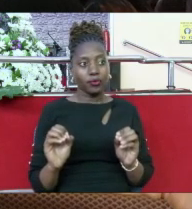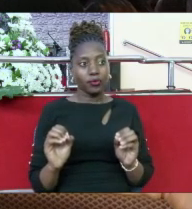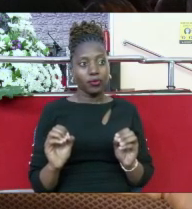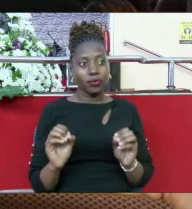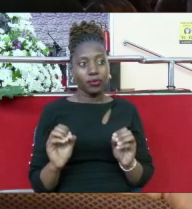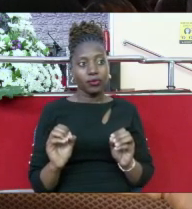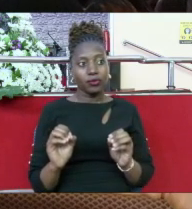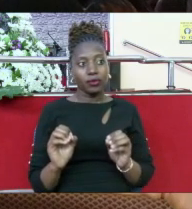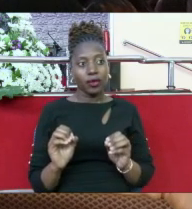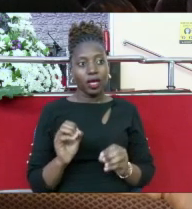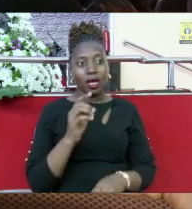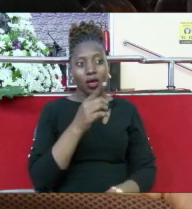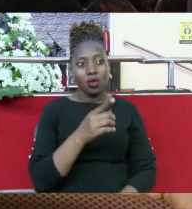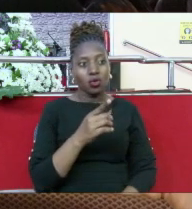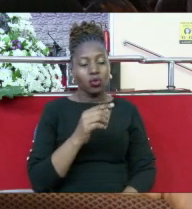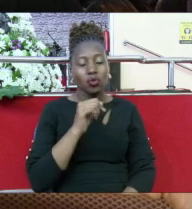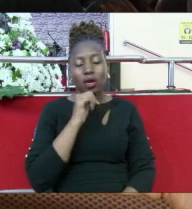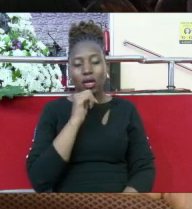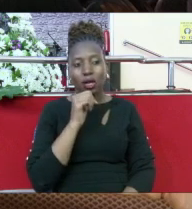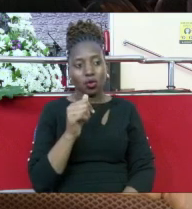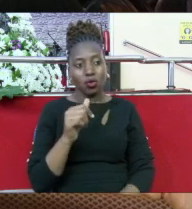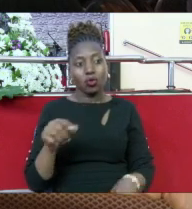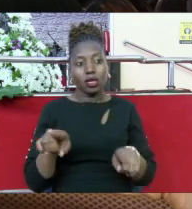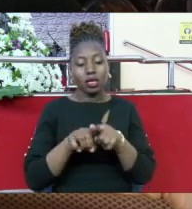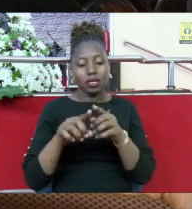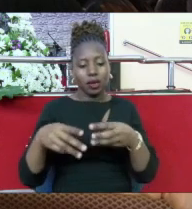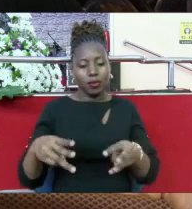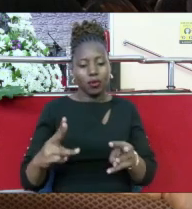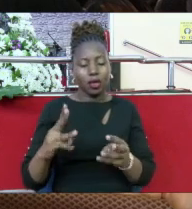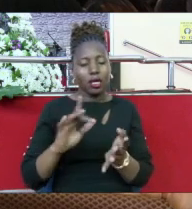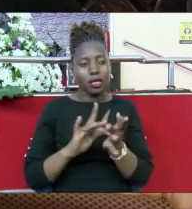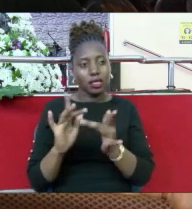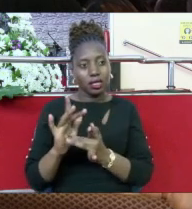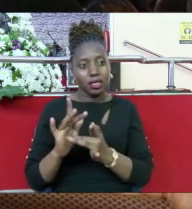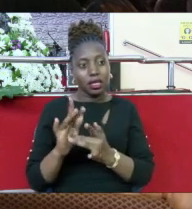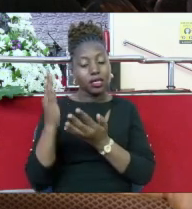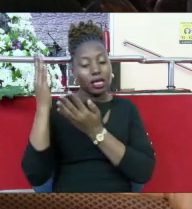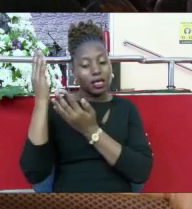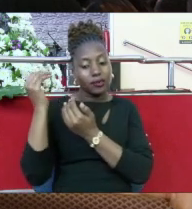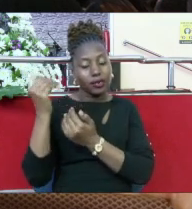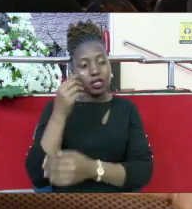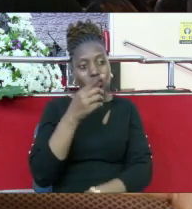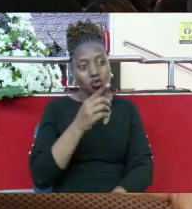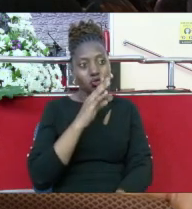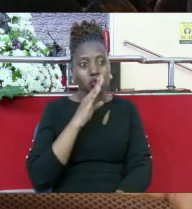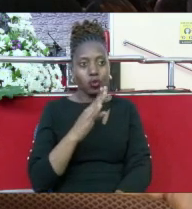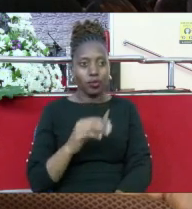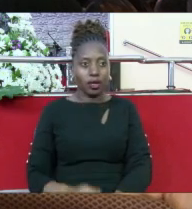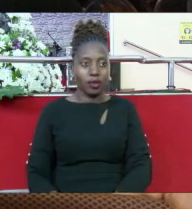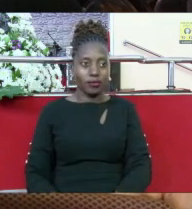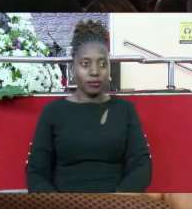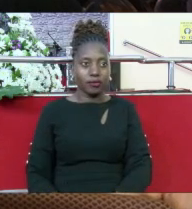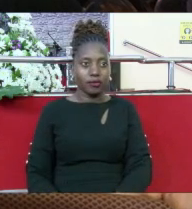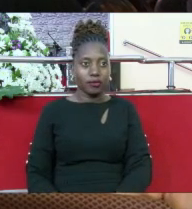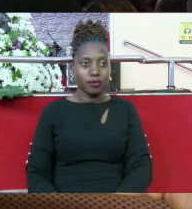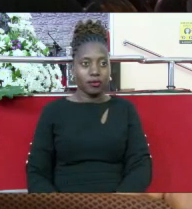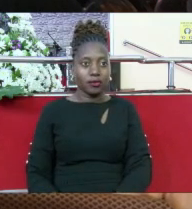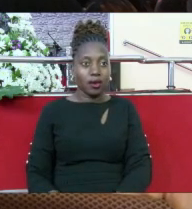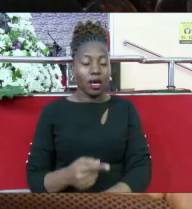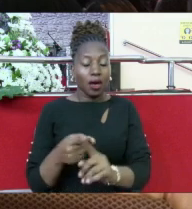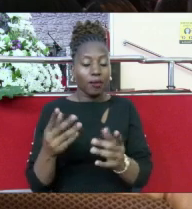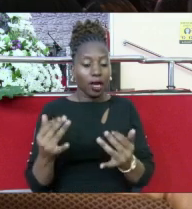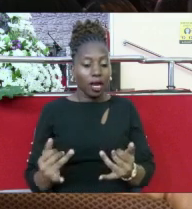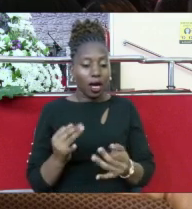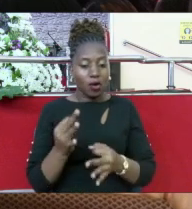not what Jesus expects you to be. Hauko vile Yesu anakutarajia ukao. So that's when you practice this